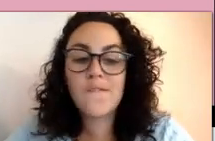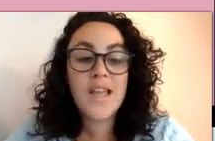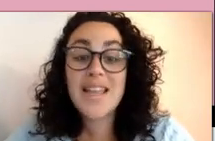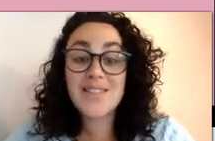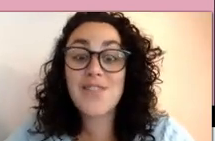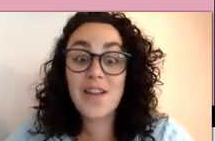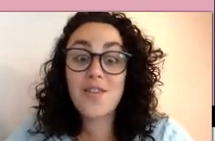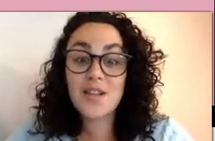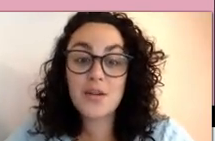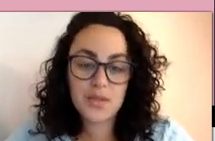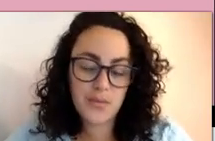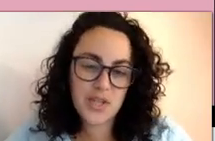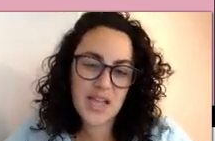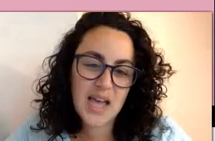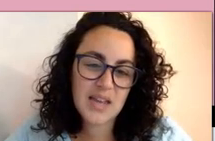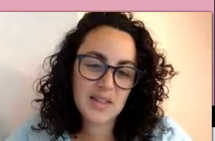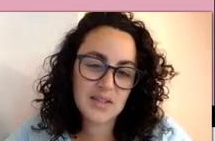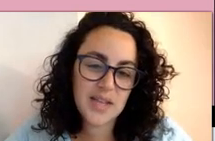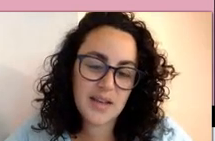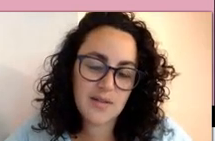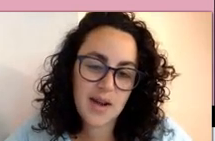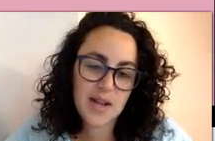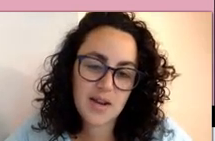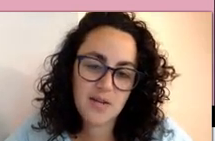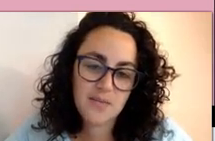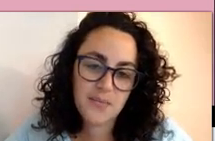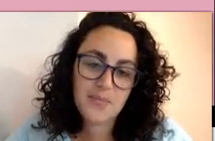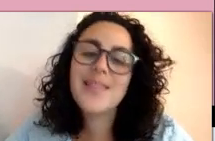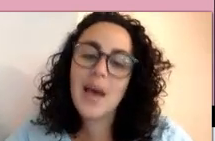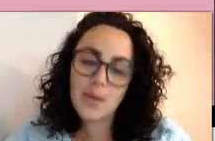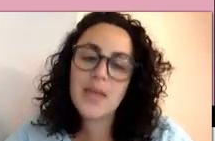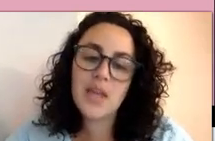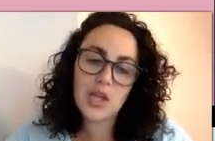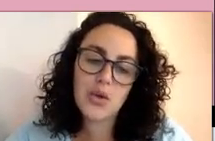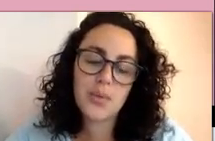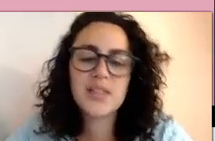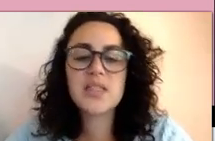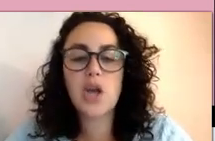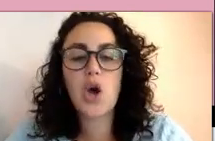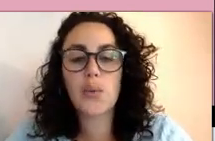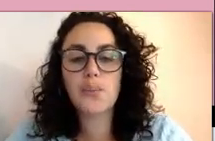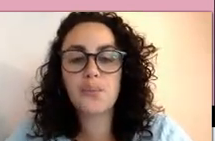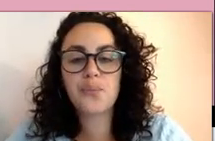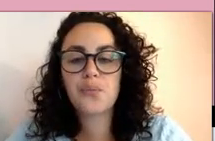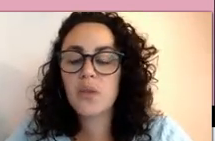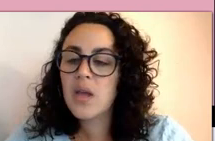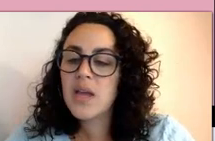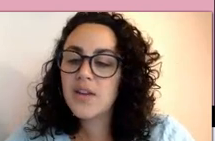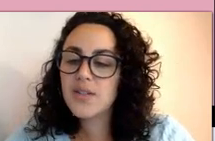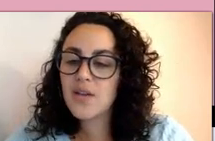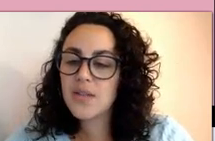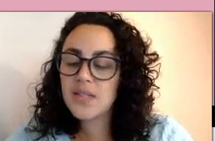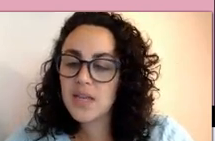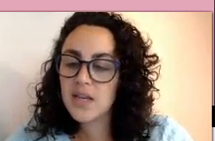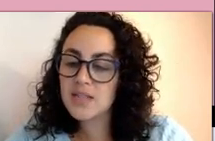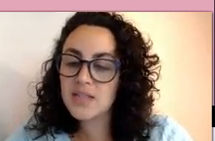No, it's very close. If we just added the little tail right here, that would make it a Q, but this is an O.